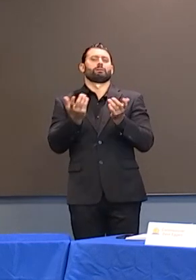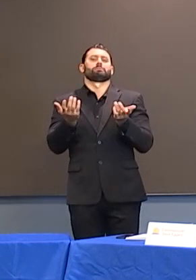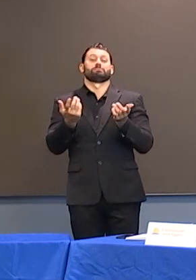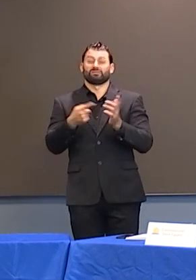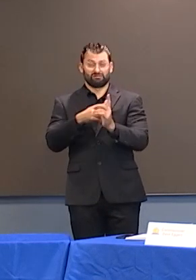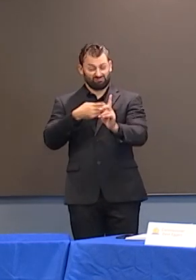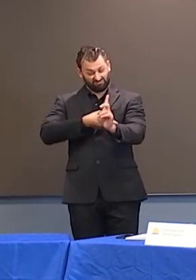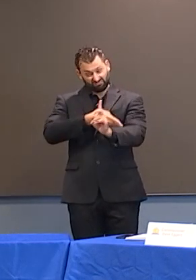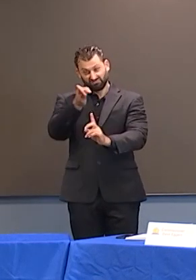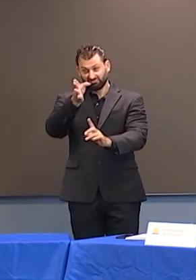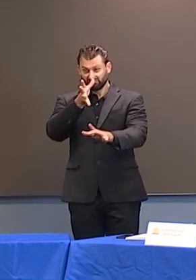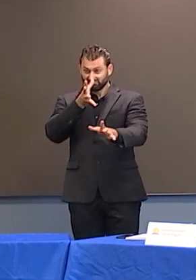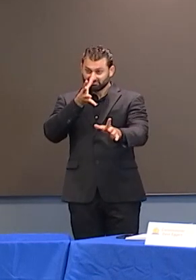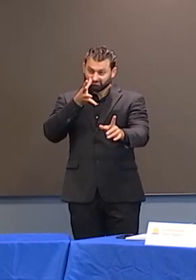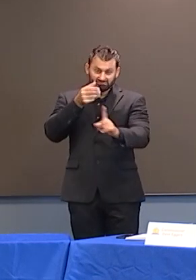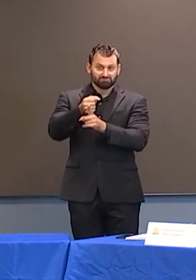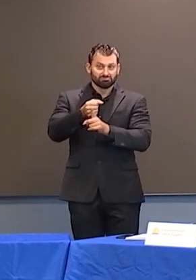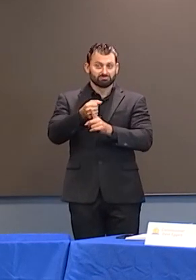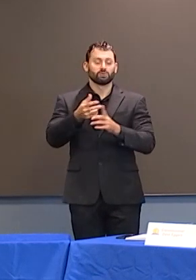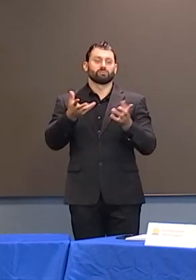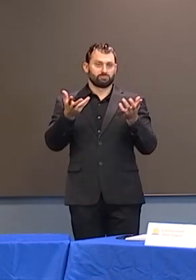take the actions necessary to be ready.